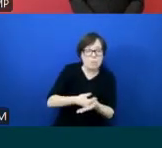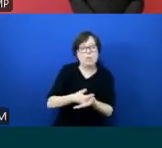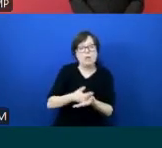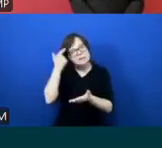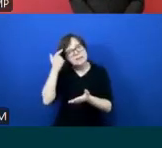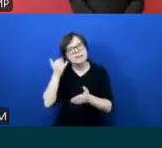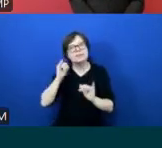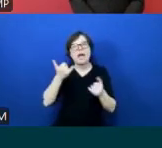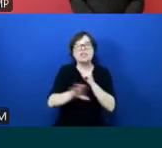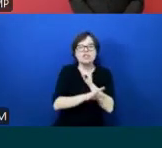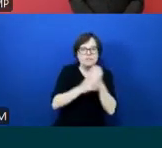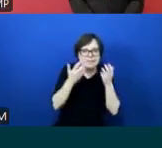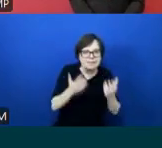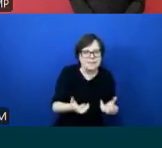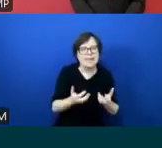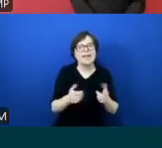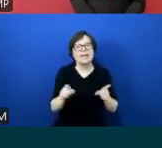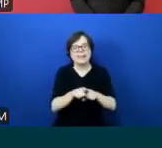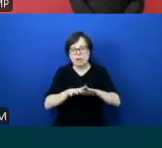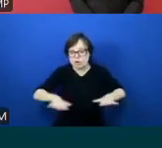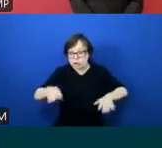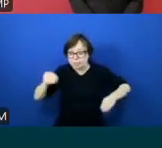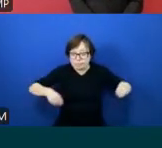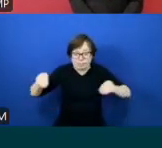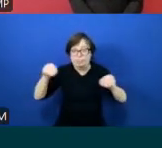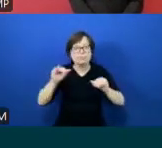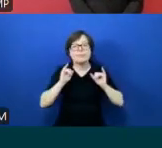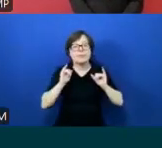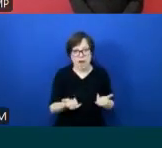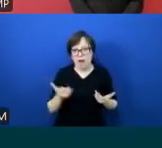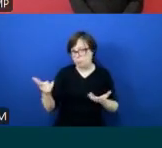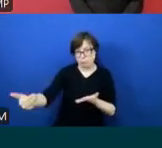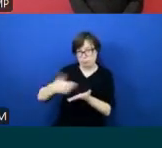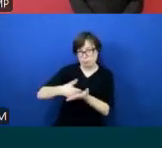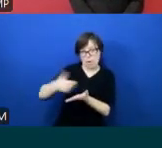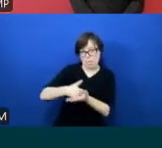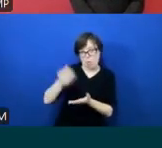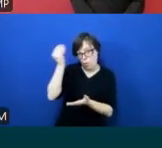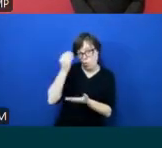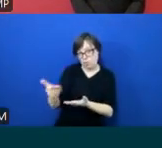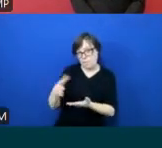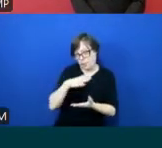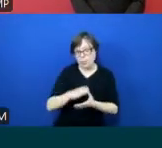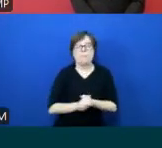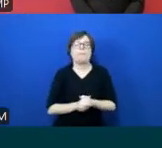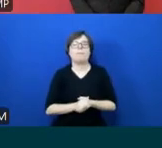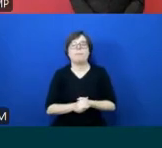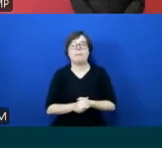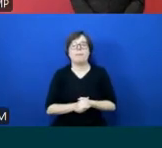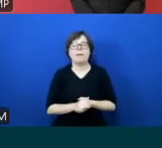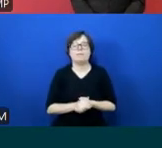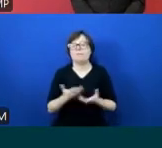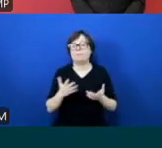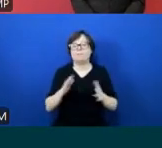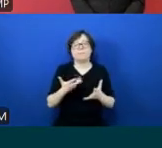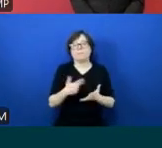their school grounds as both you know, heat reduction measures, but also educational measures